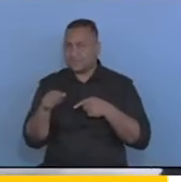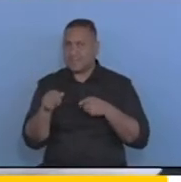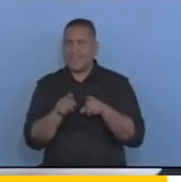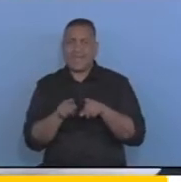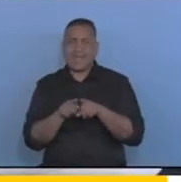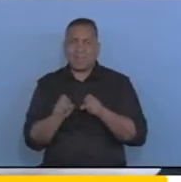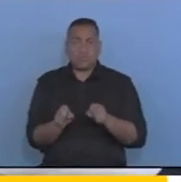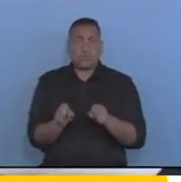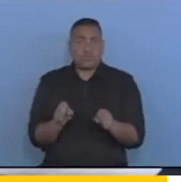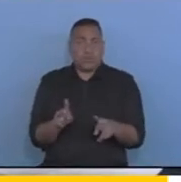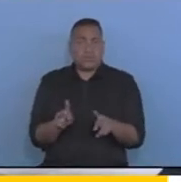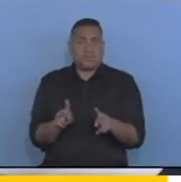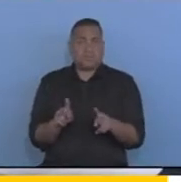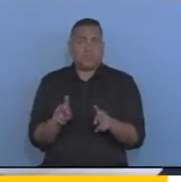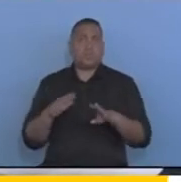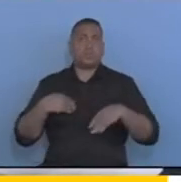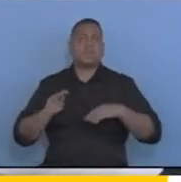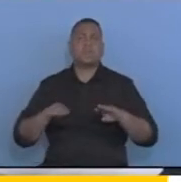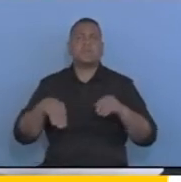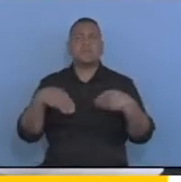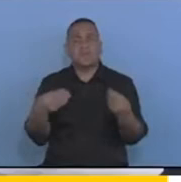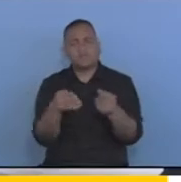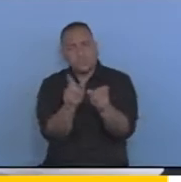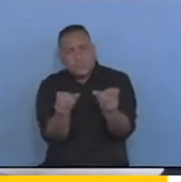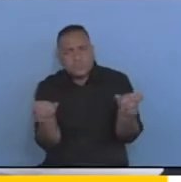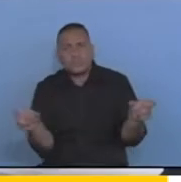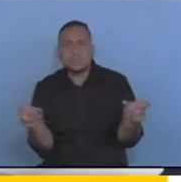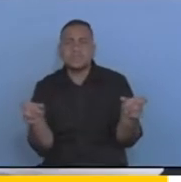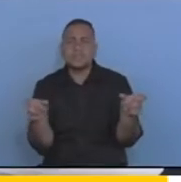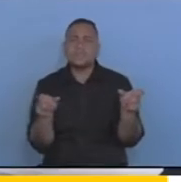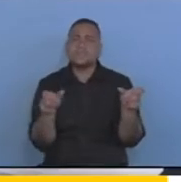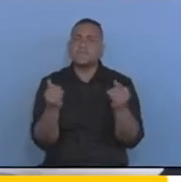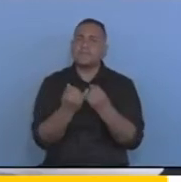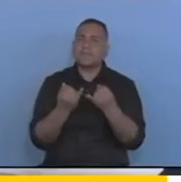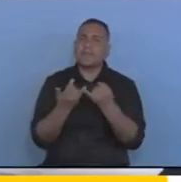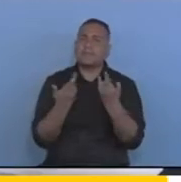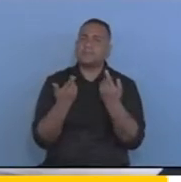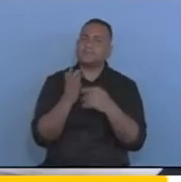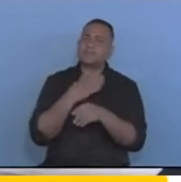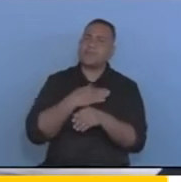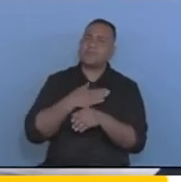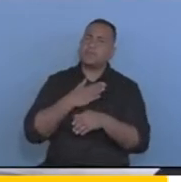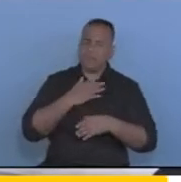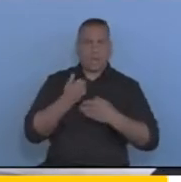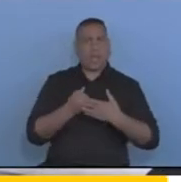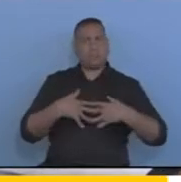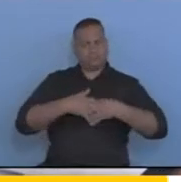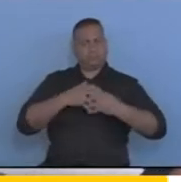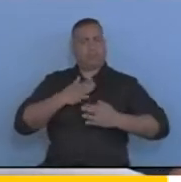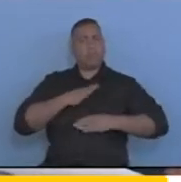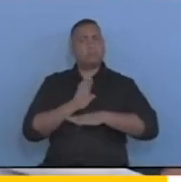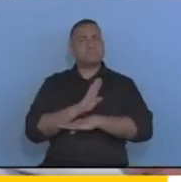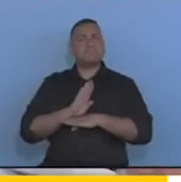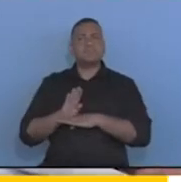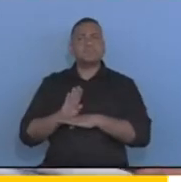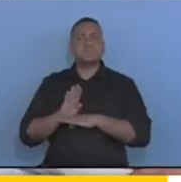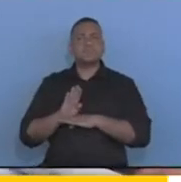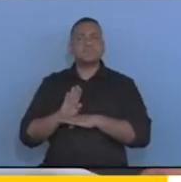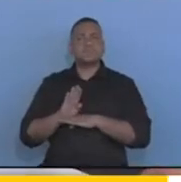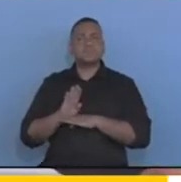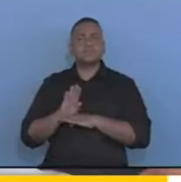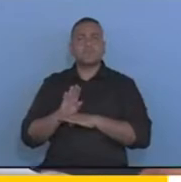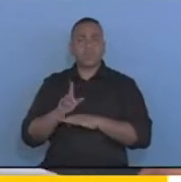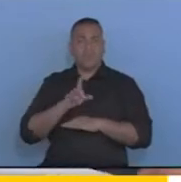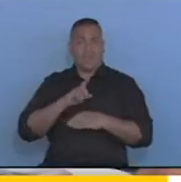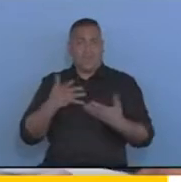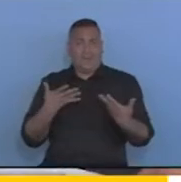also provide to students is, for example, entrepreneurship, because they need to be at the end of the day self-employed if there's